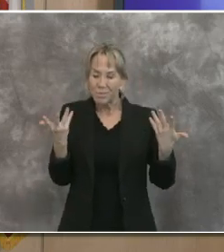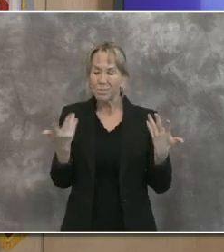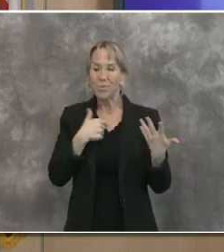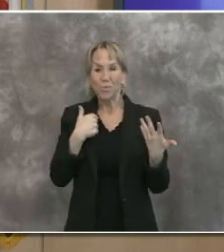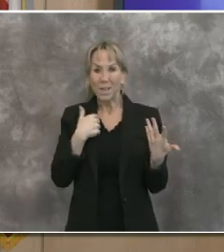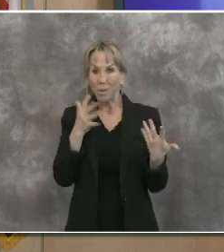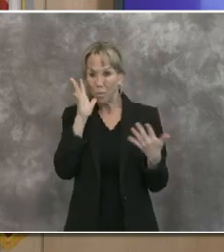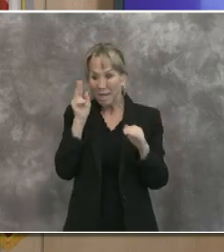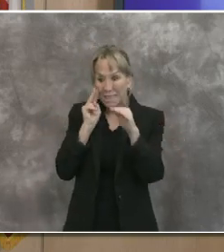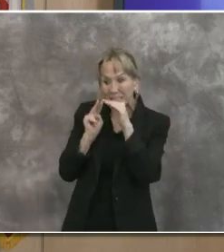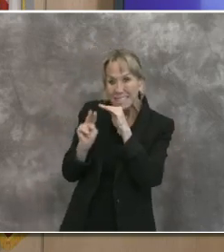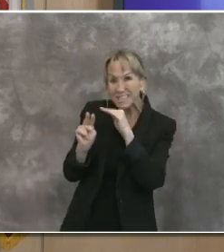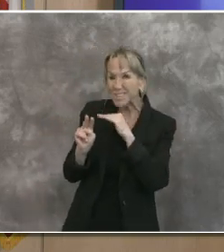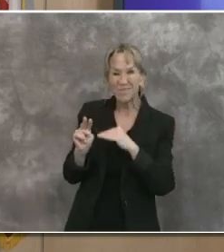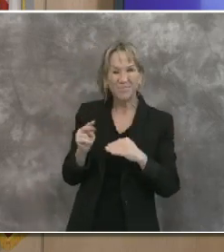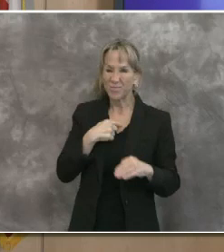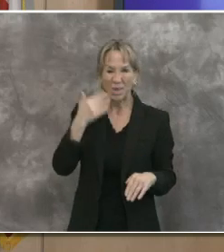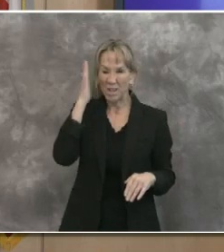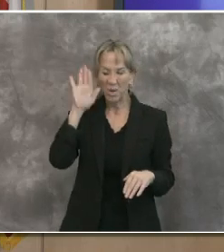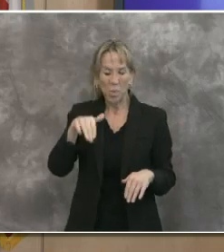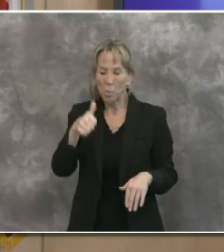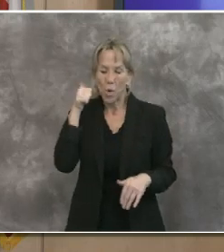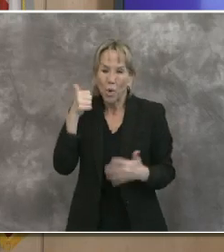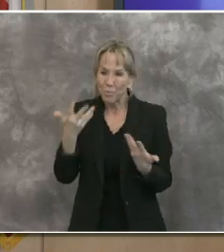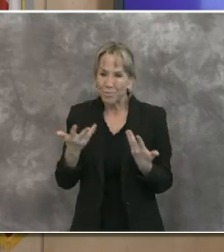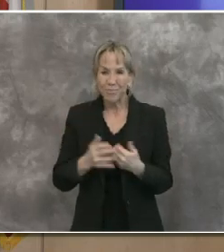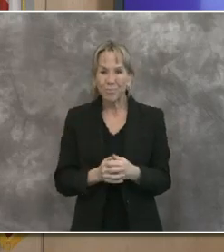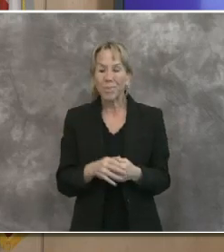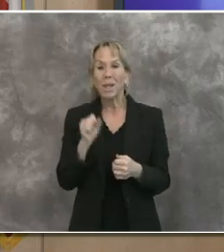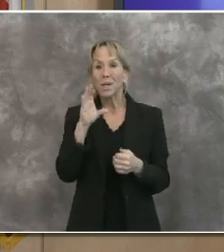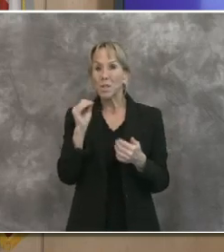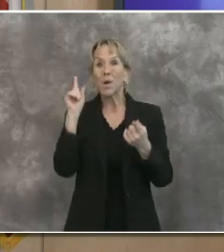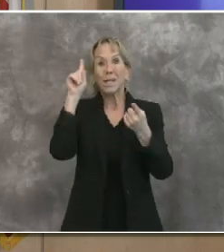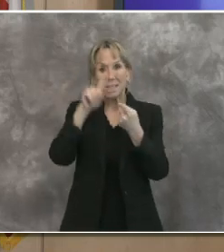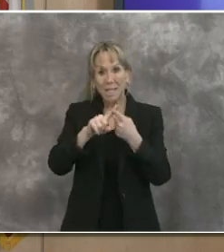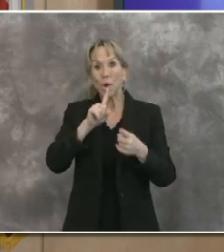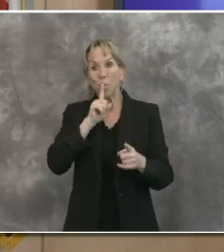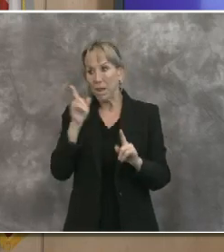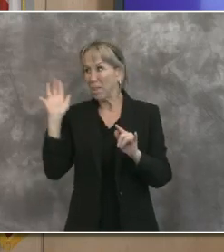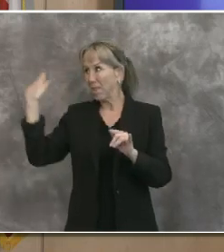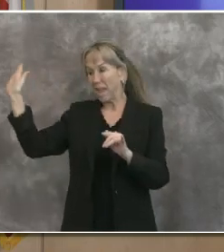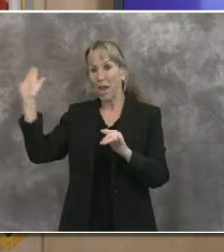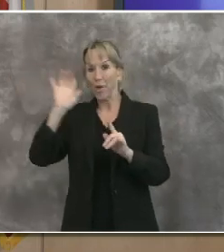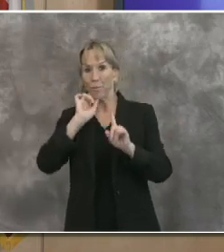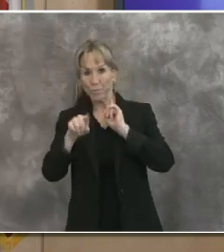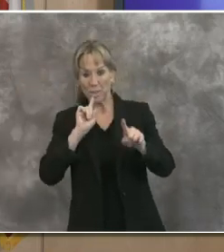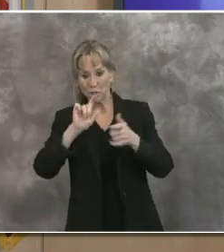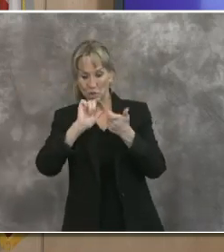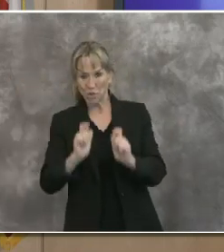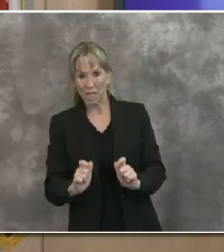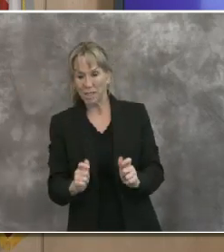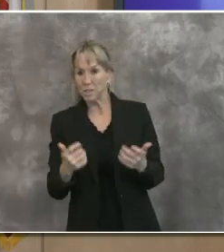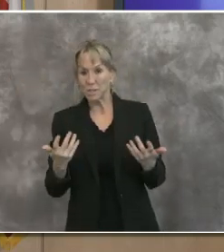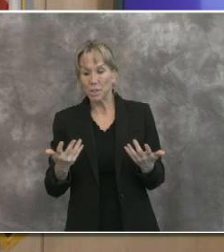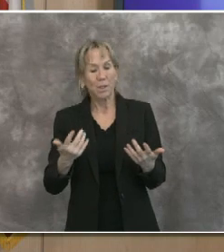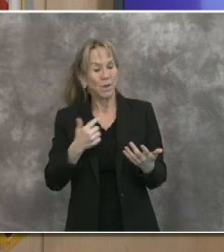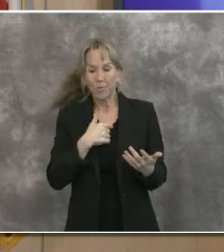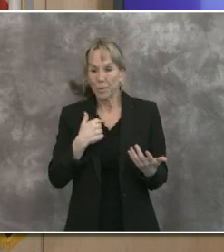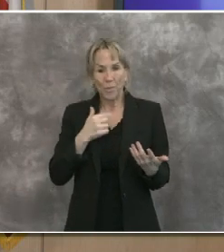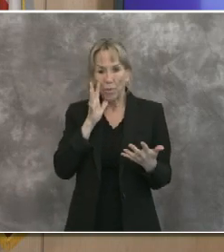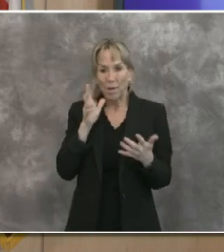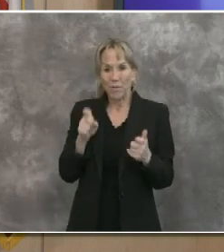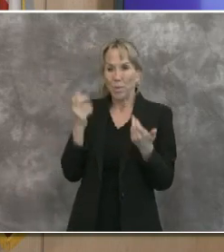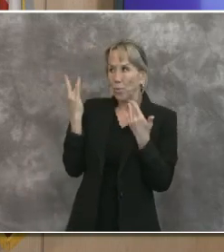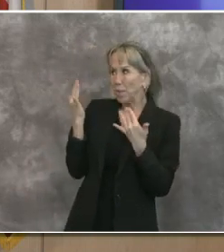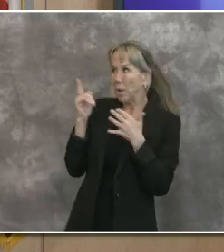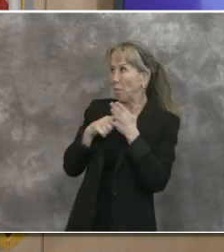meet any time in the foreseeable future. And so until such time as that criteria may change, we are going to be moving, consistent with